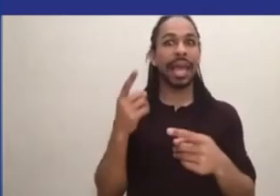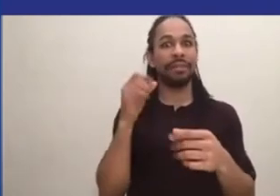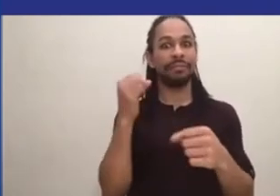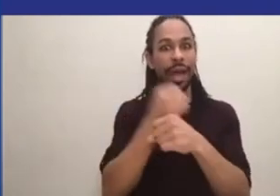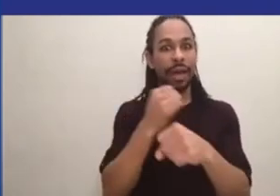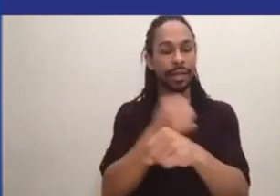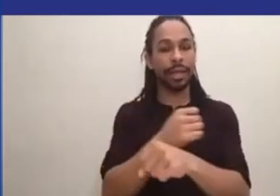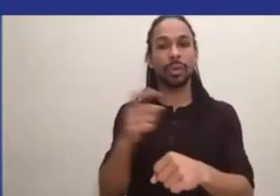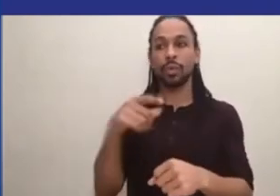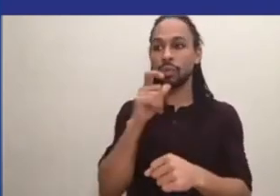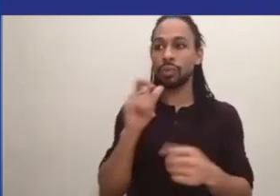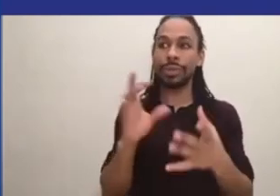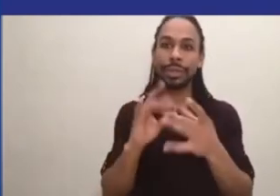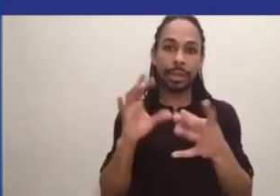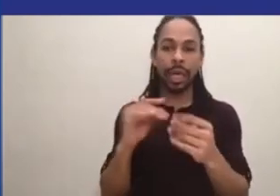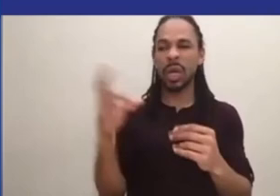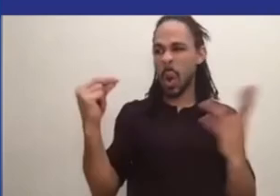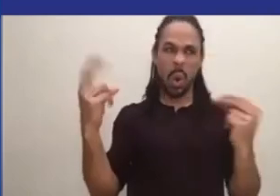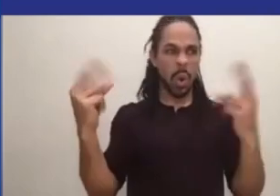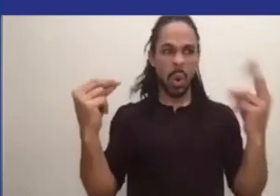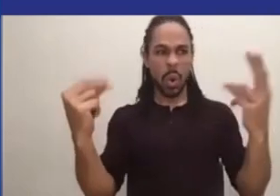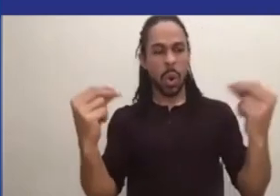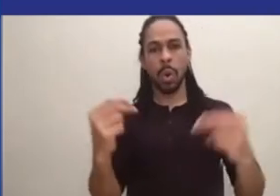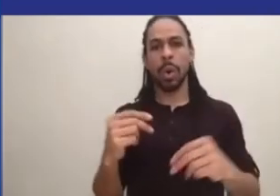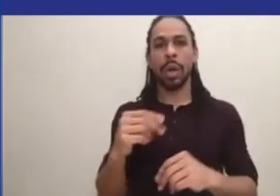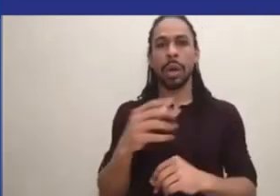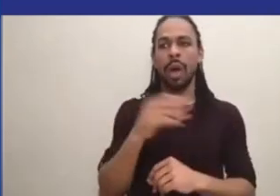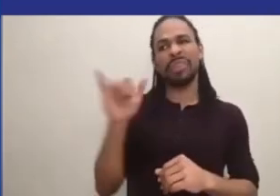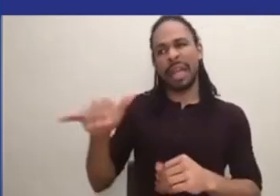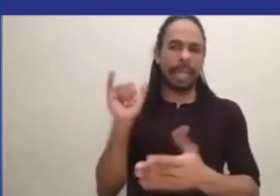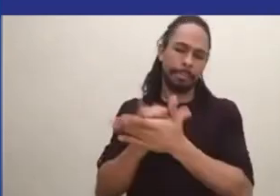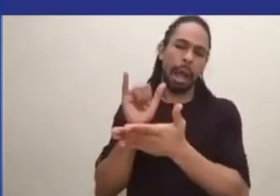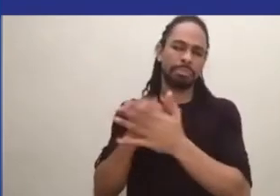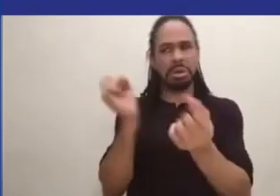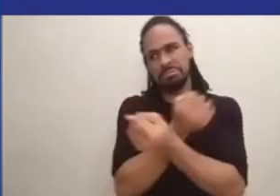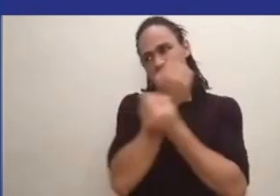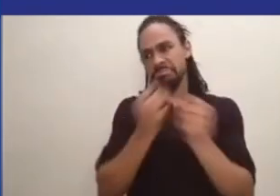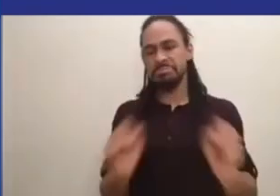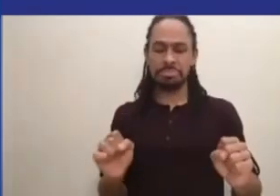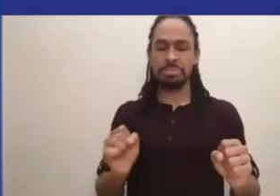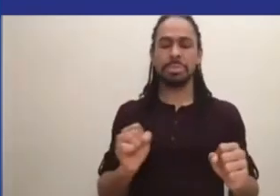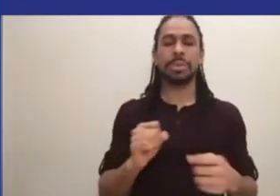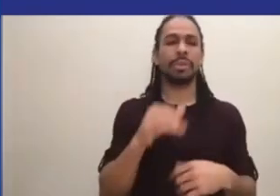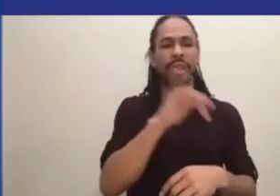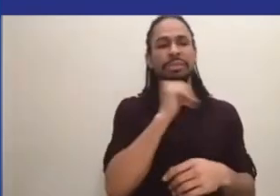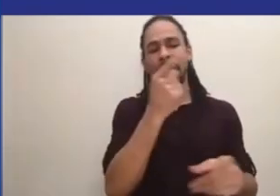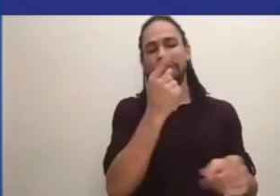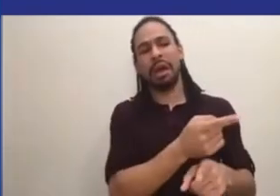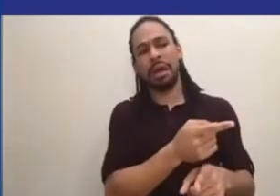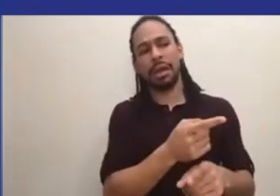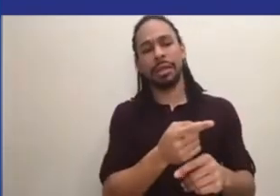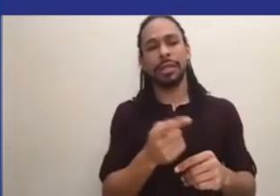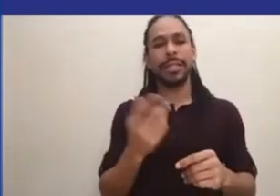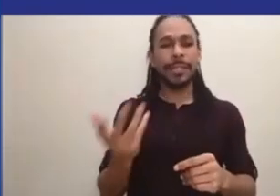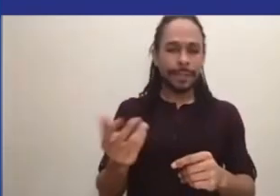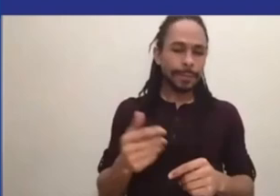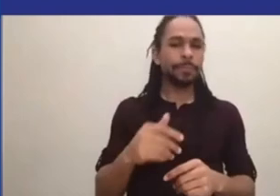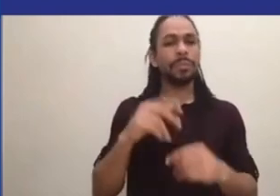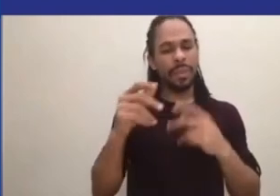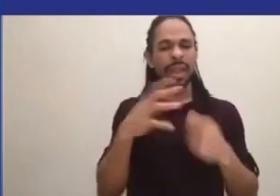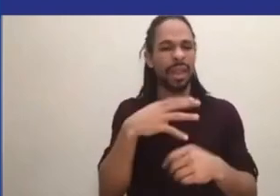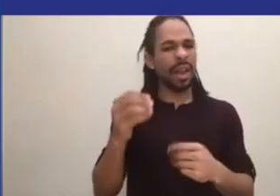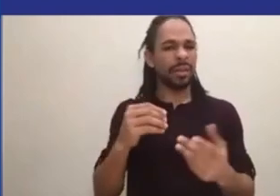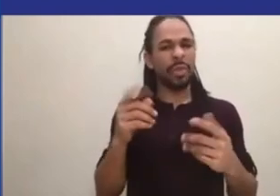possible, that's not right, the ones who's teaching, you know, the style, the pocket, the rhythm, the